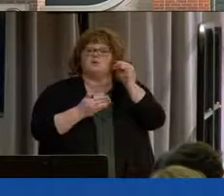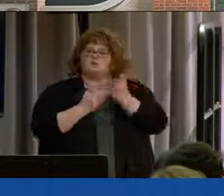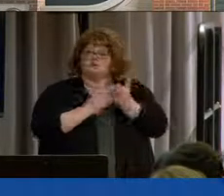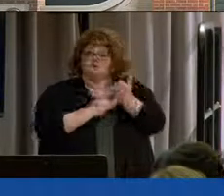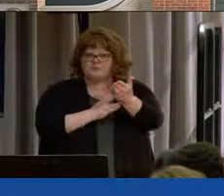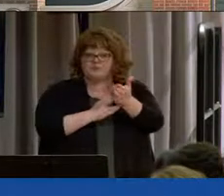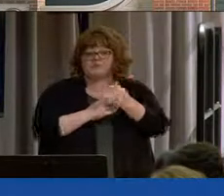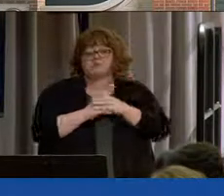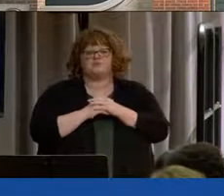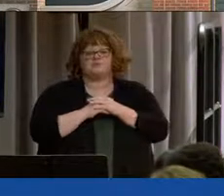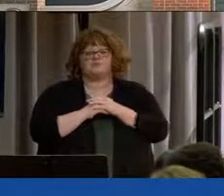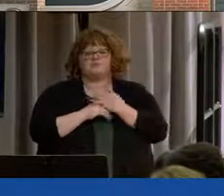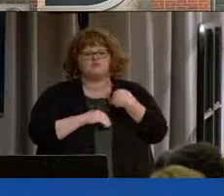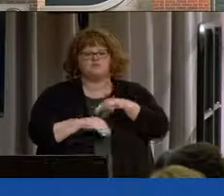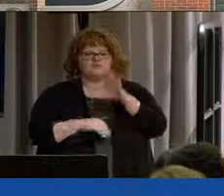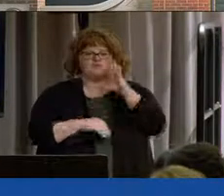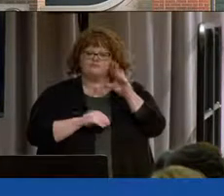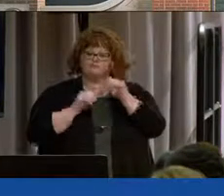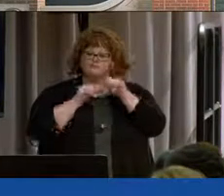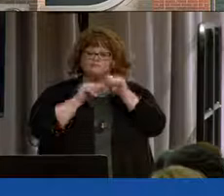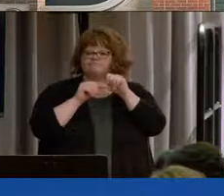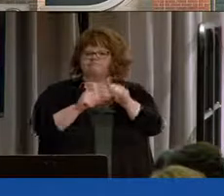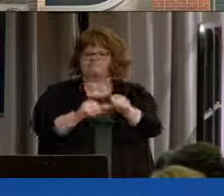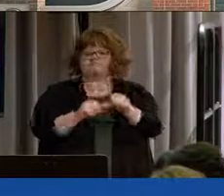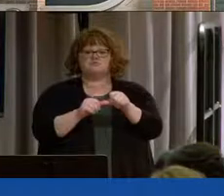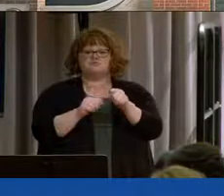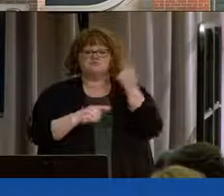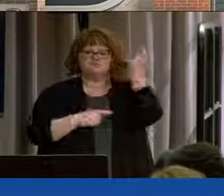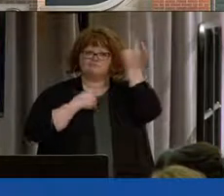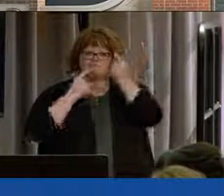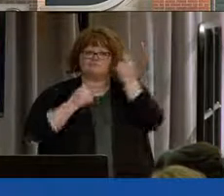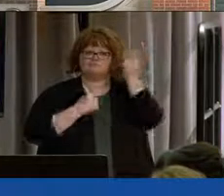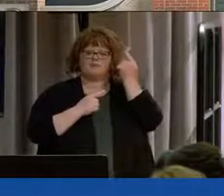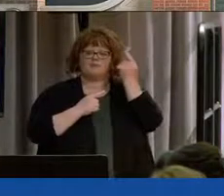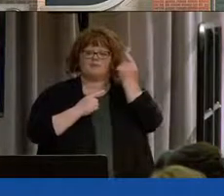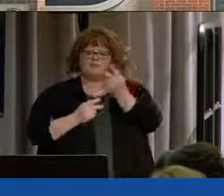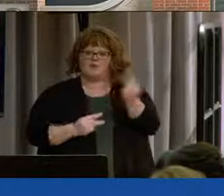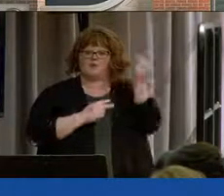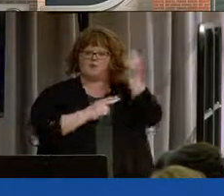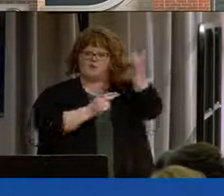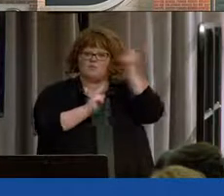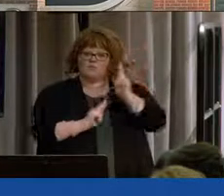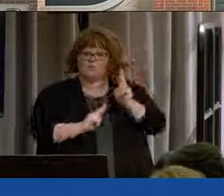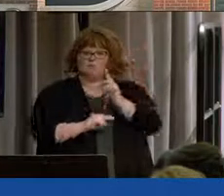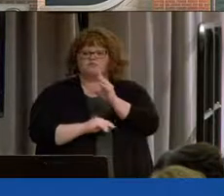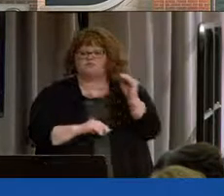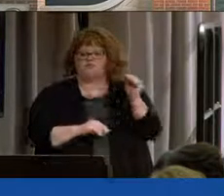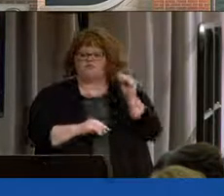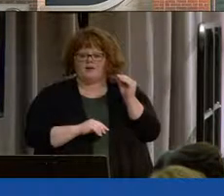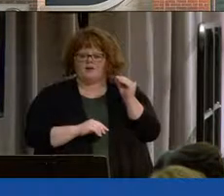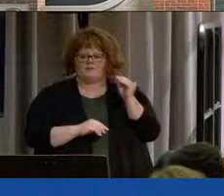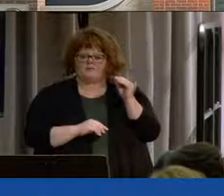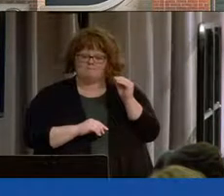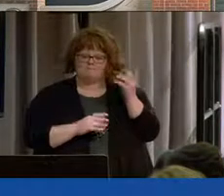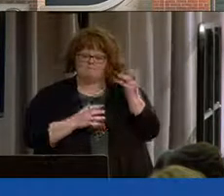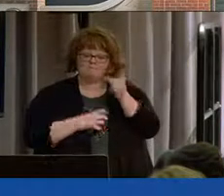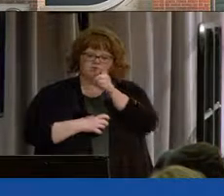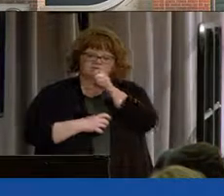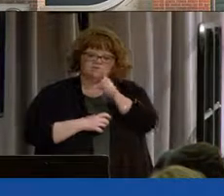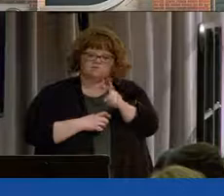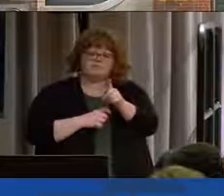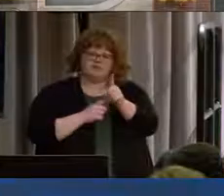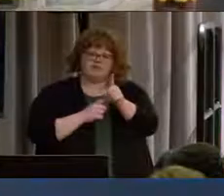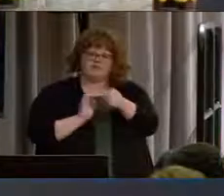on this opportunity to think about memorials, one of the things I think is very, very important is